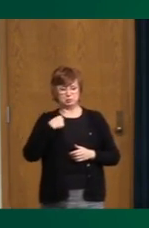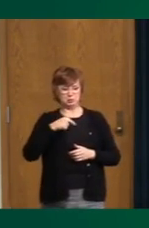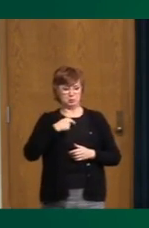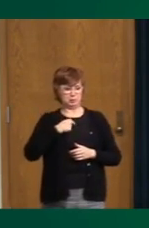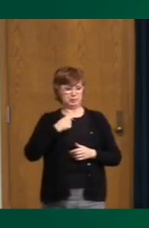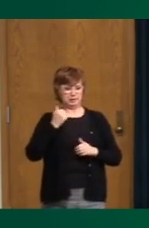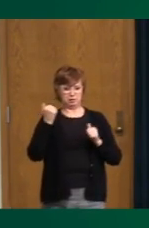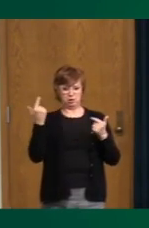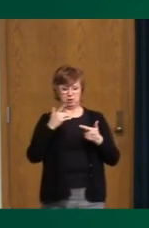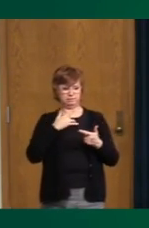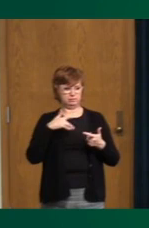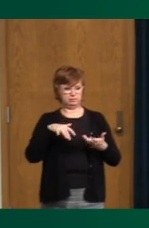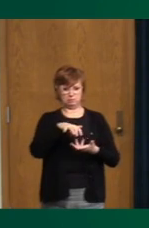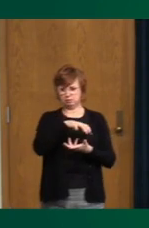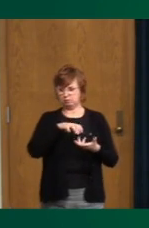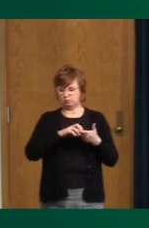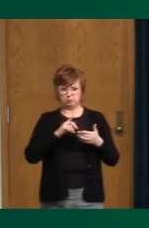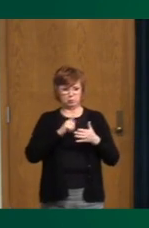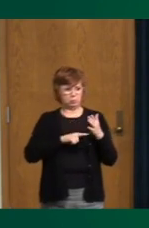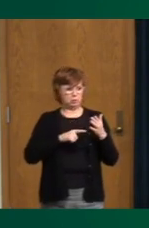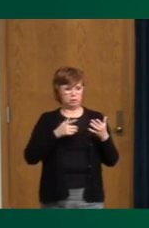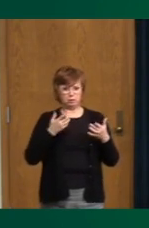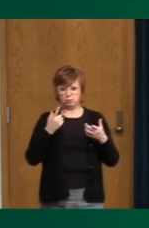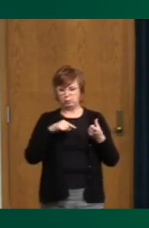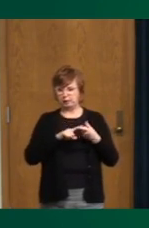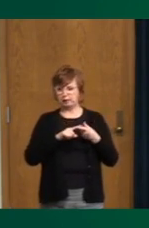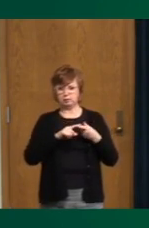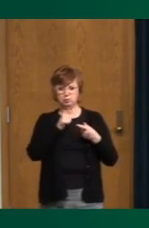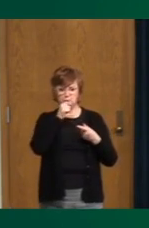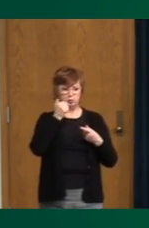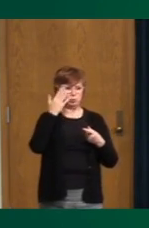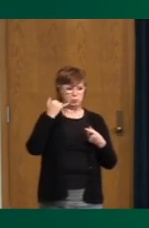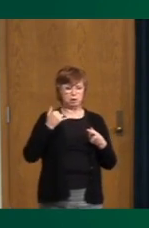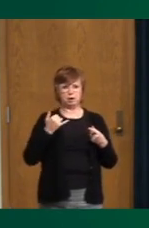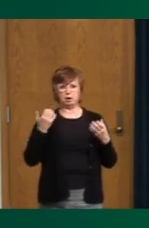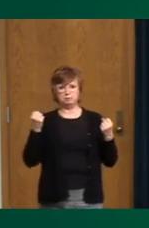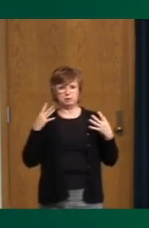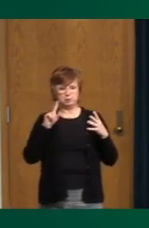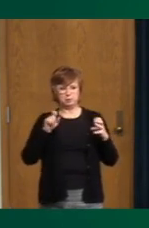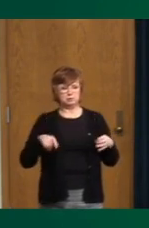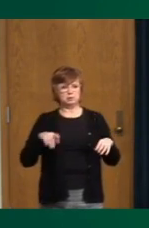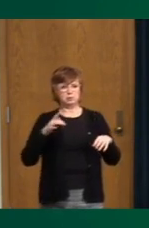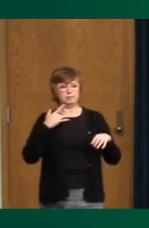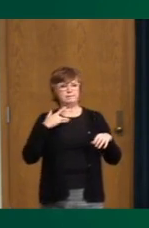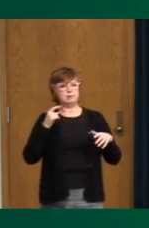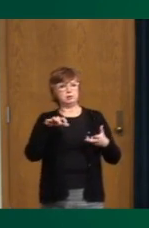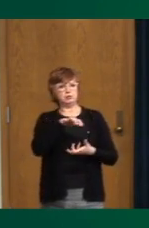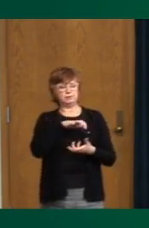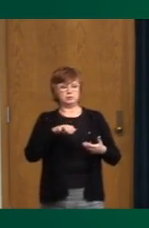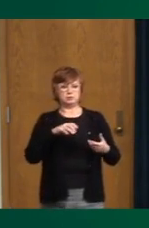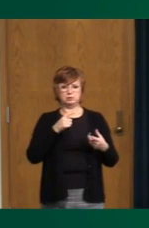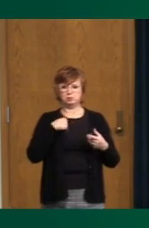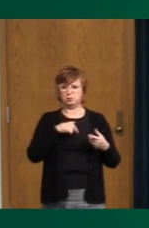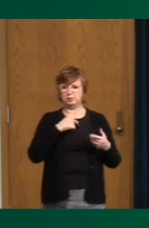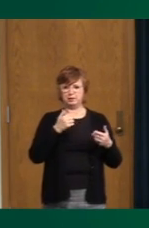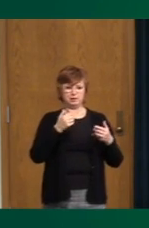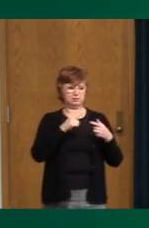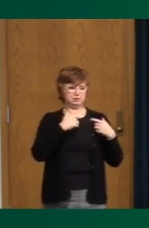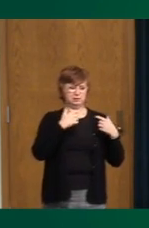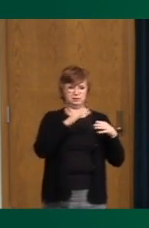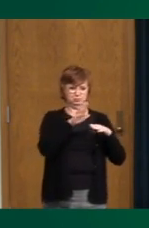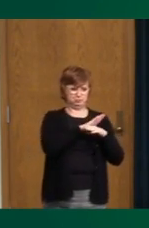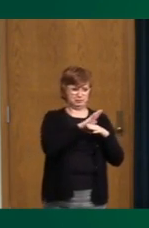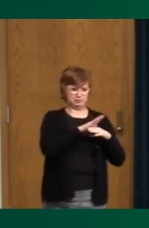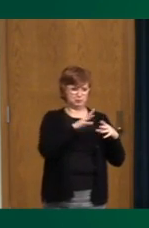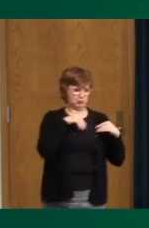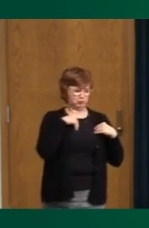for certainty at this time. We have a business community that's looking for certainty. We have a healthcare system that is looking for certainty on how